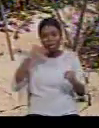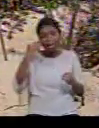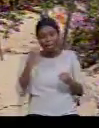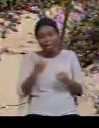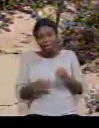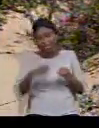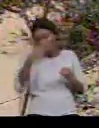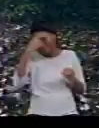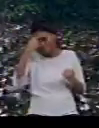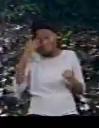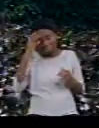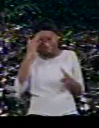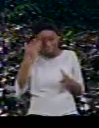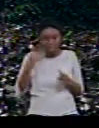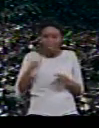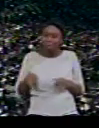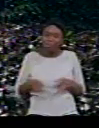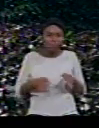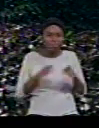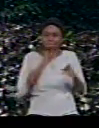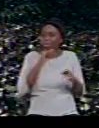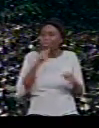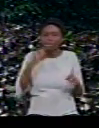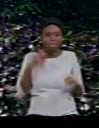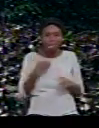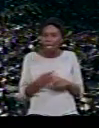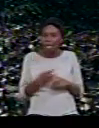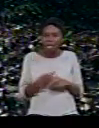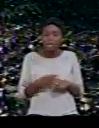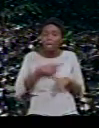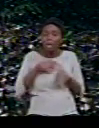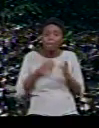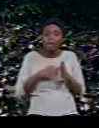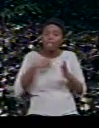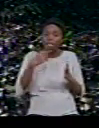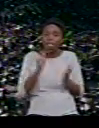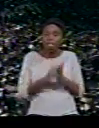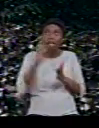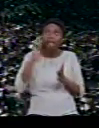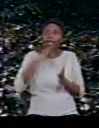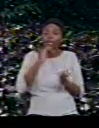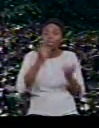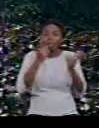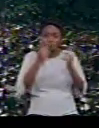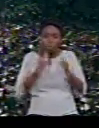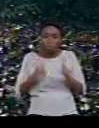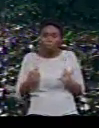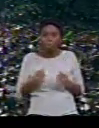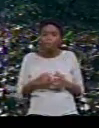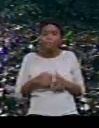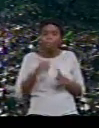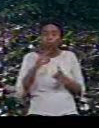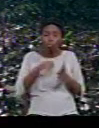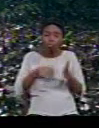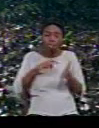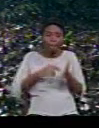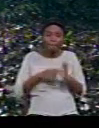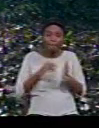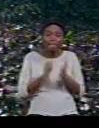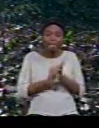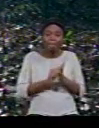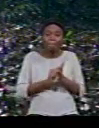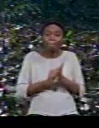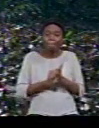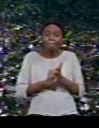you know, the road is too hard for you? Or do you want to say he's coming? What remains is not as much as what